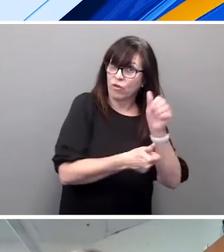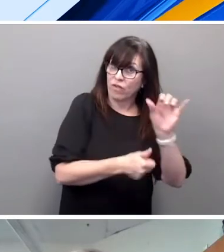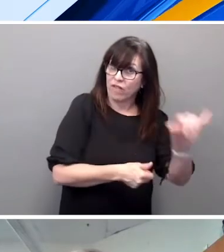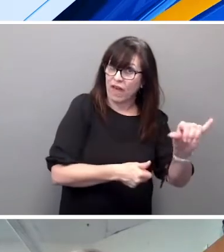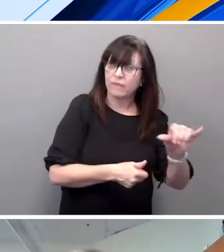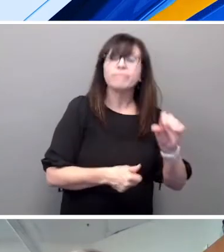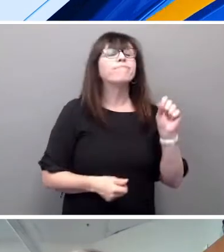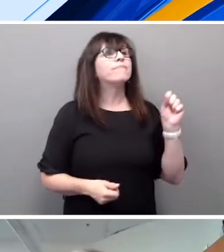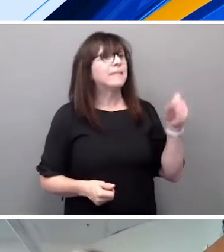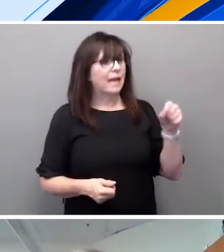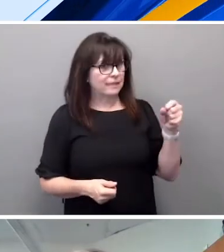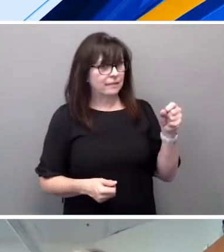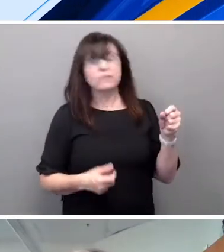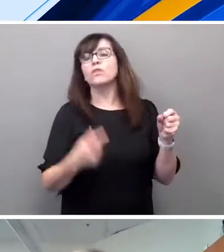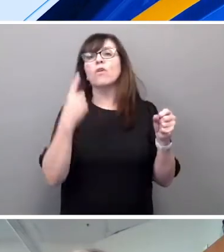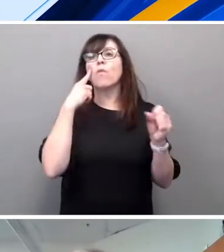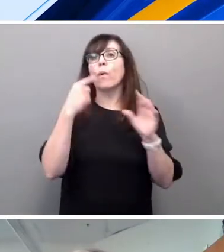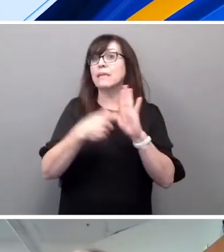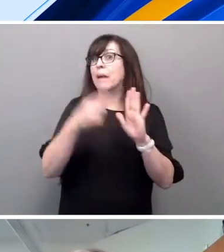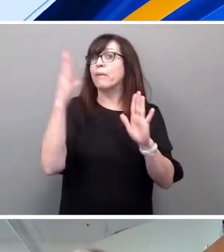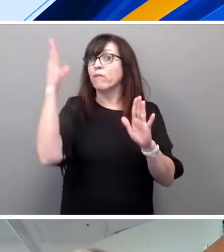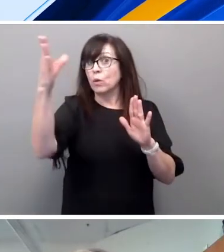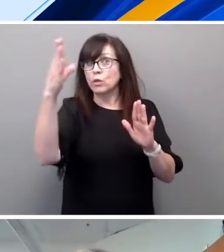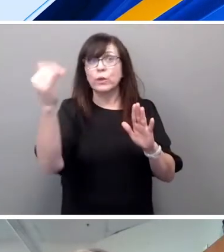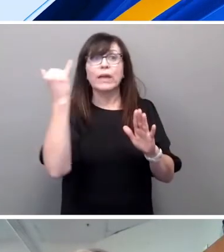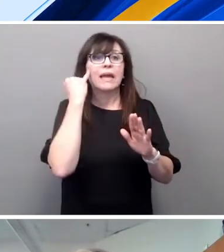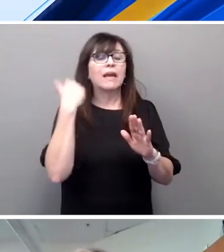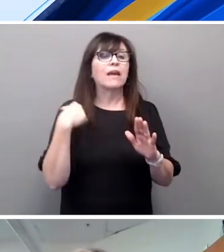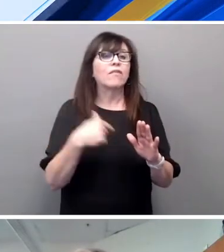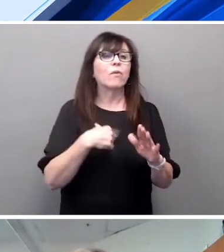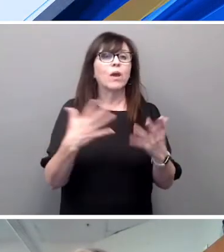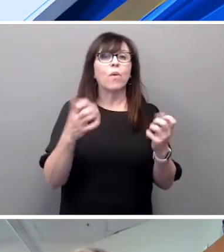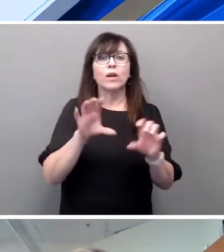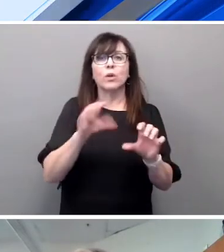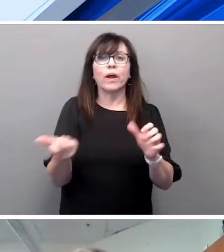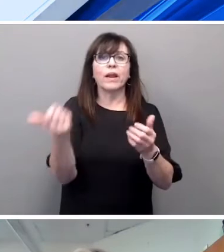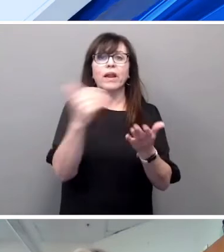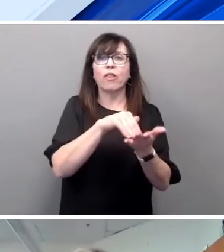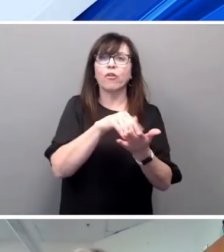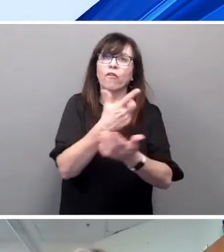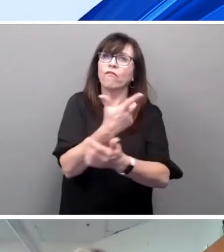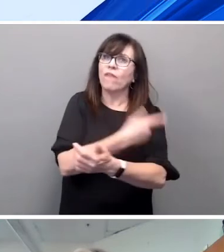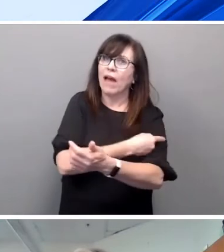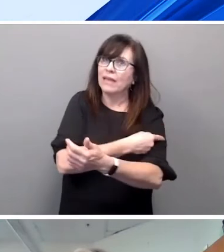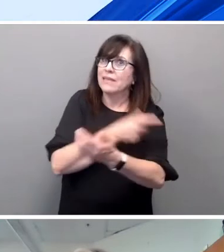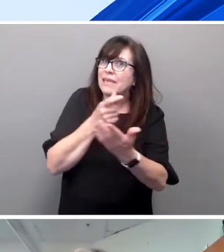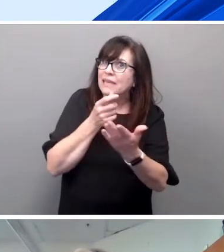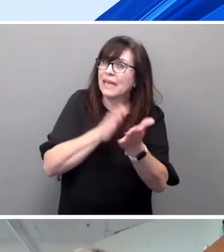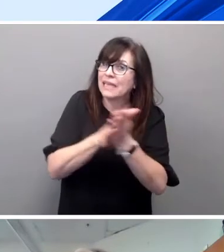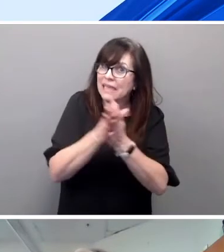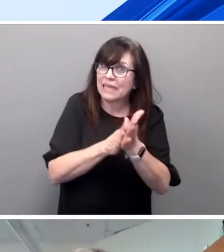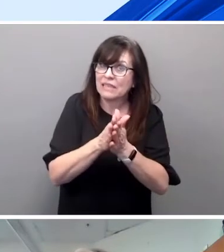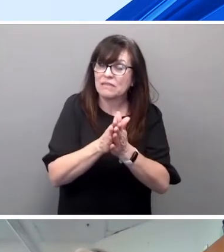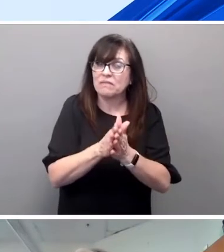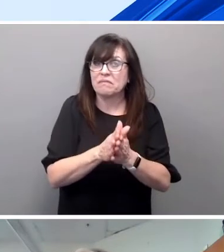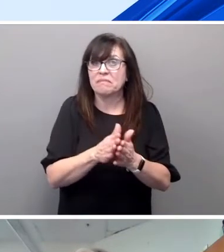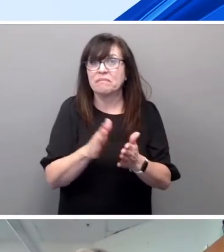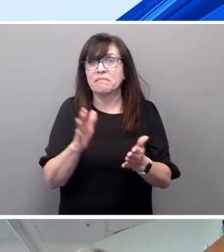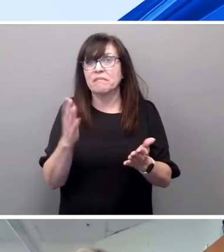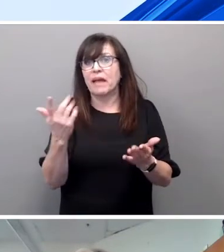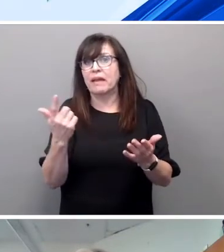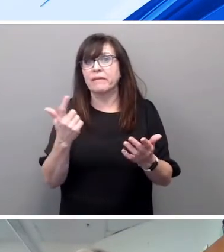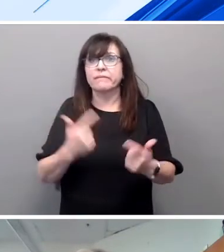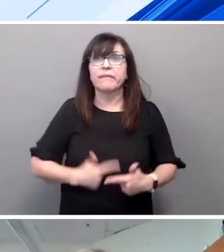Yeah. So for example, in the future, if we wanted to do another vaccine incentive, and apparently like living